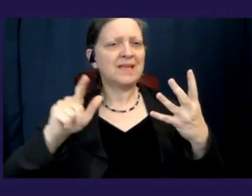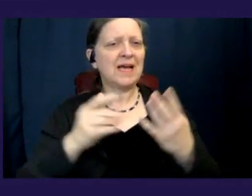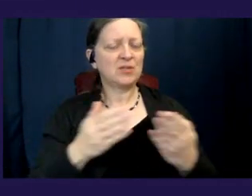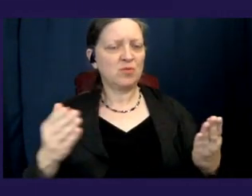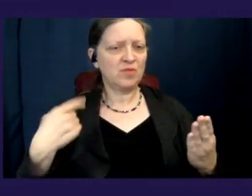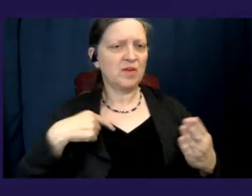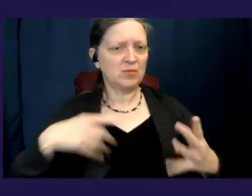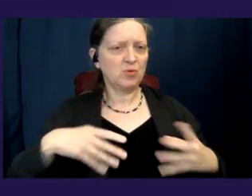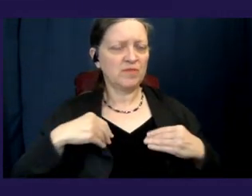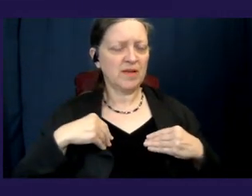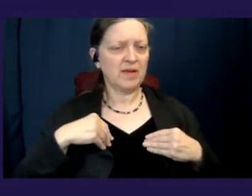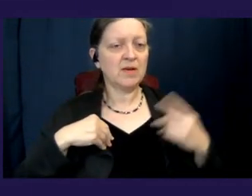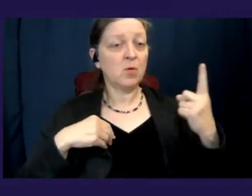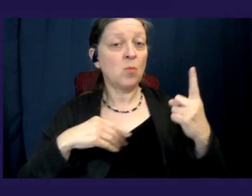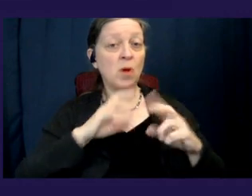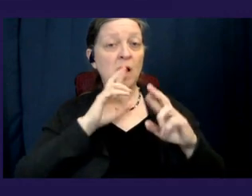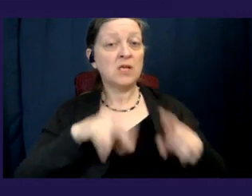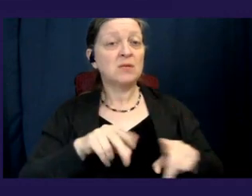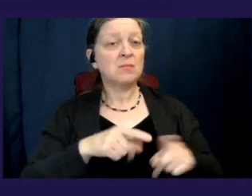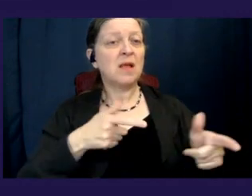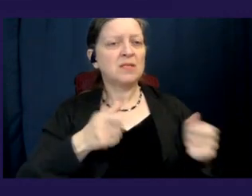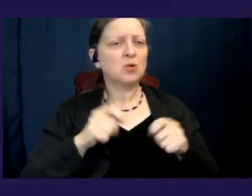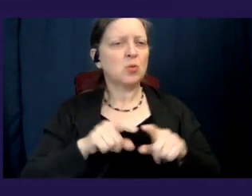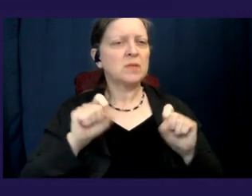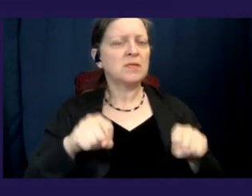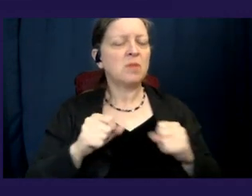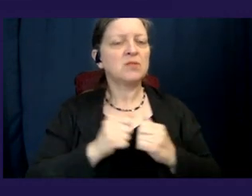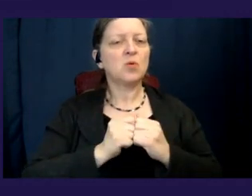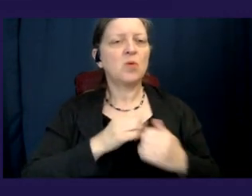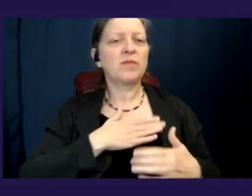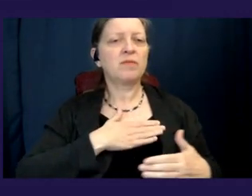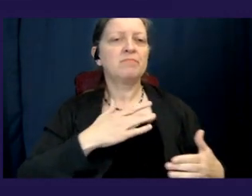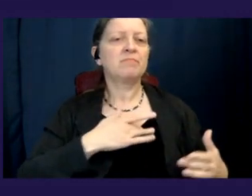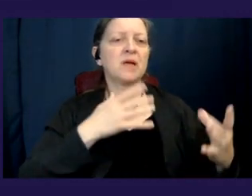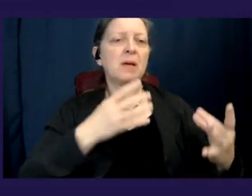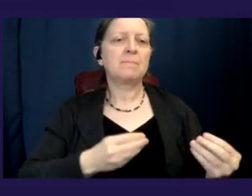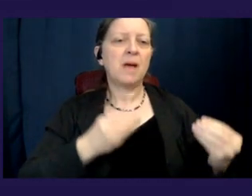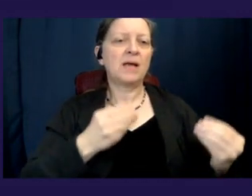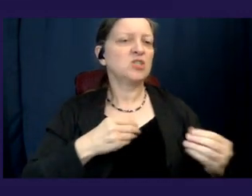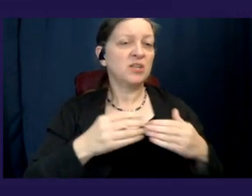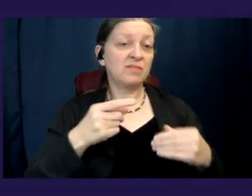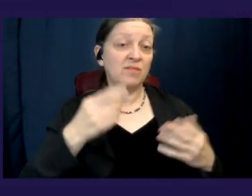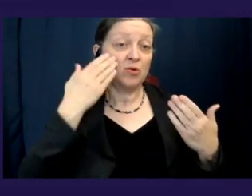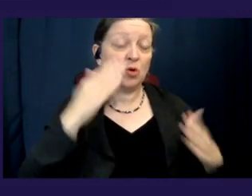responding as quickly as possible with compassion, even if you don't know. So like our social media team, as soon as